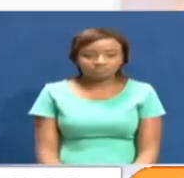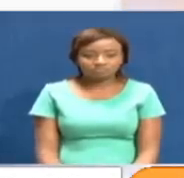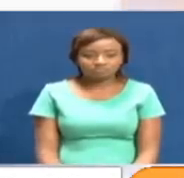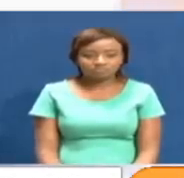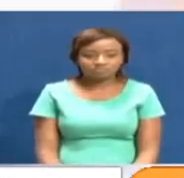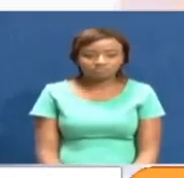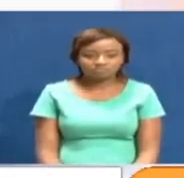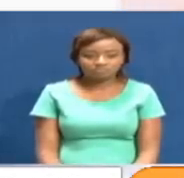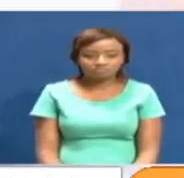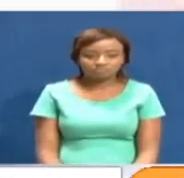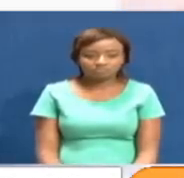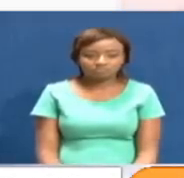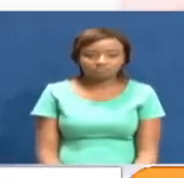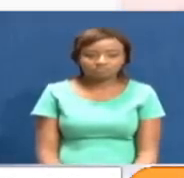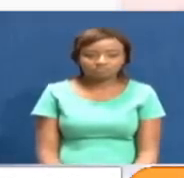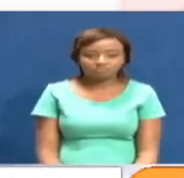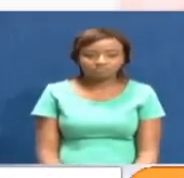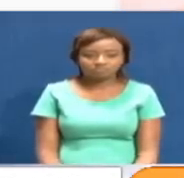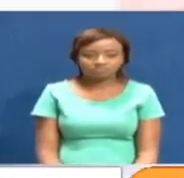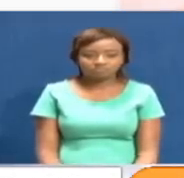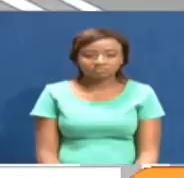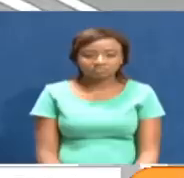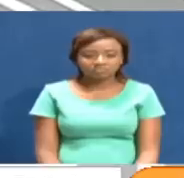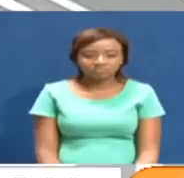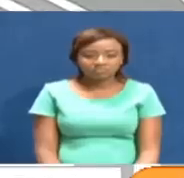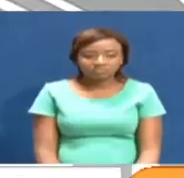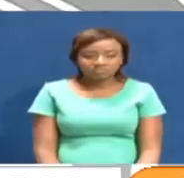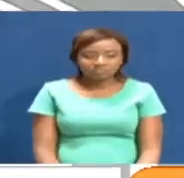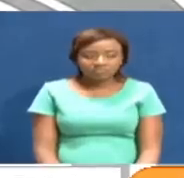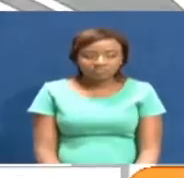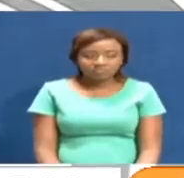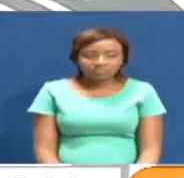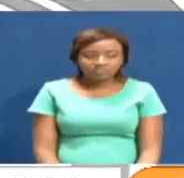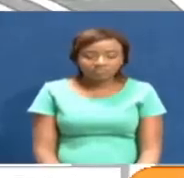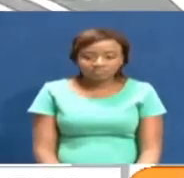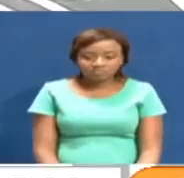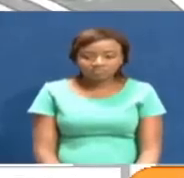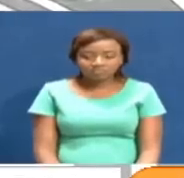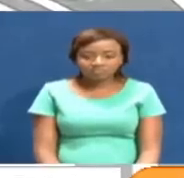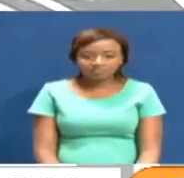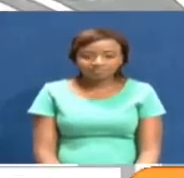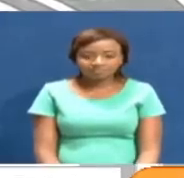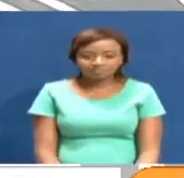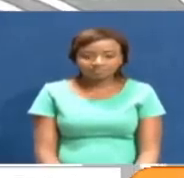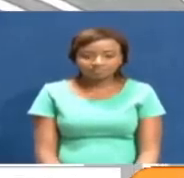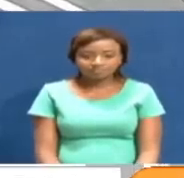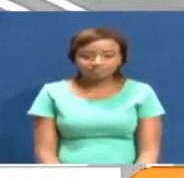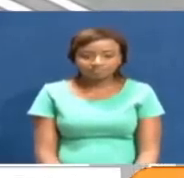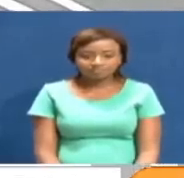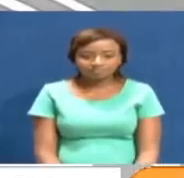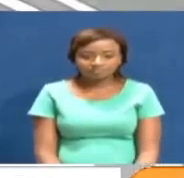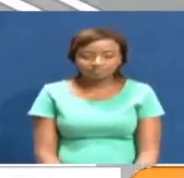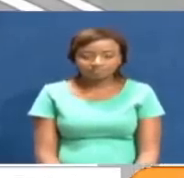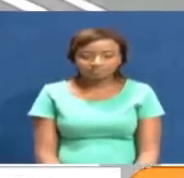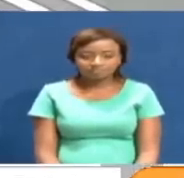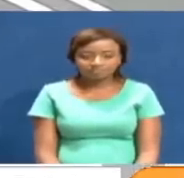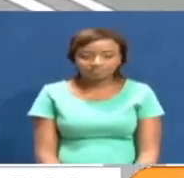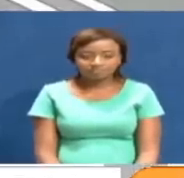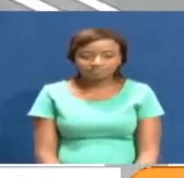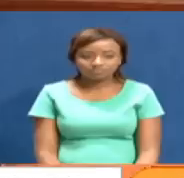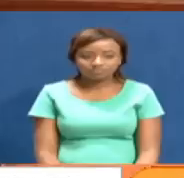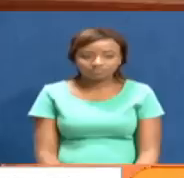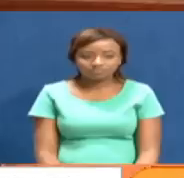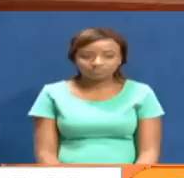legitimate, as this was a directive from the governor. Rent waiver for county houses, is